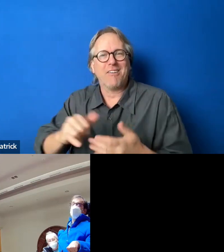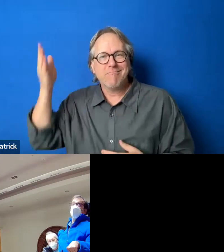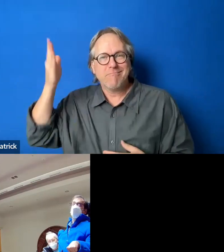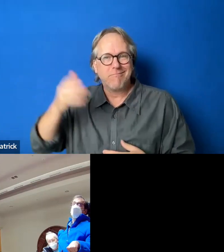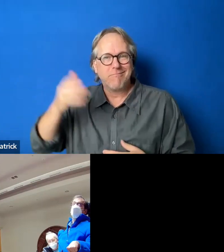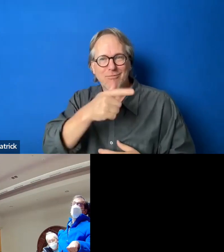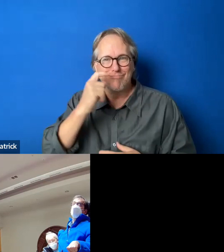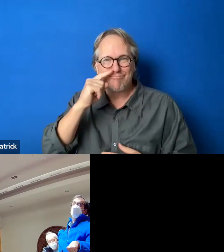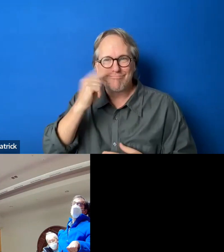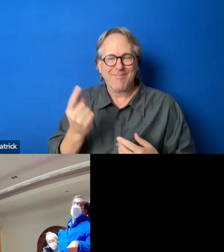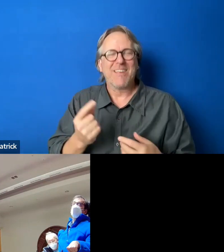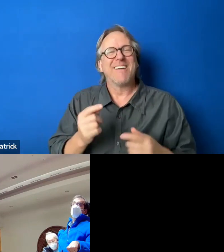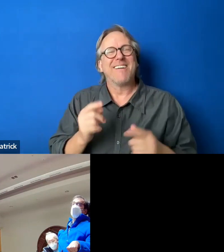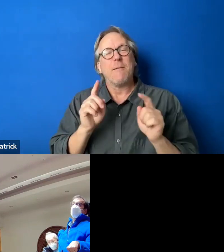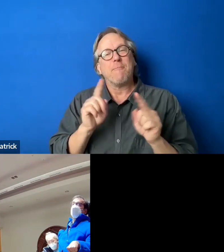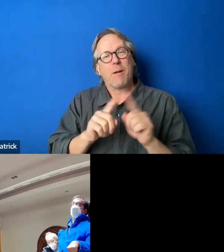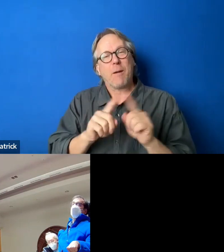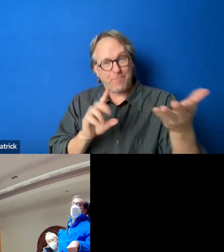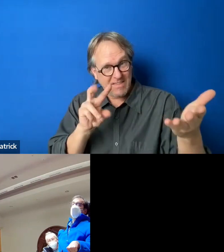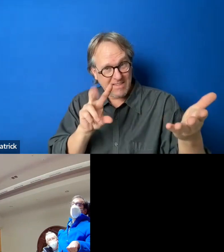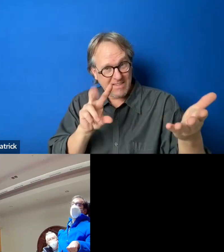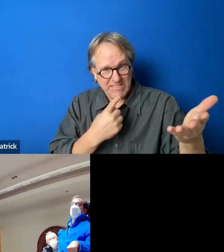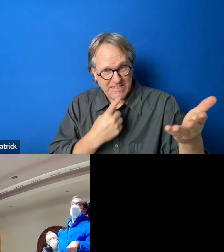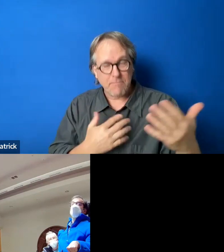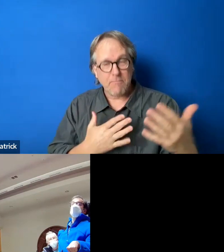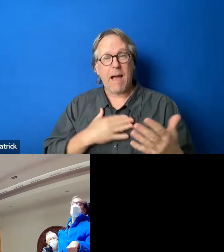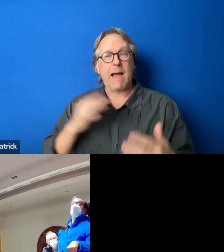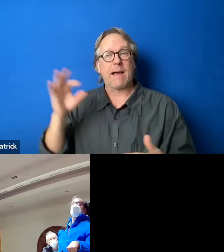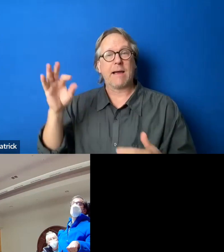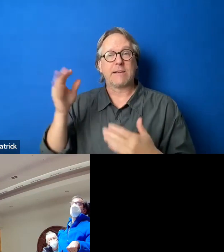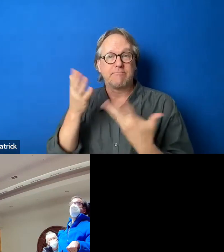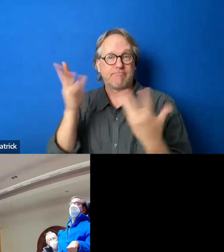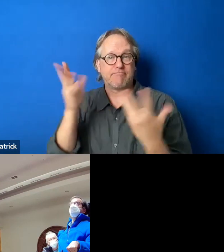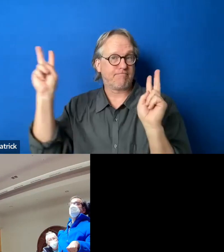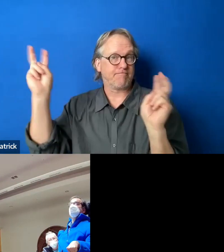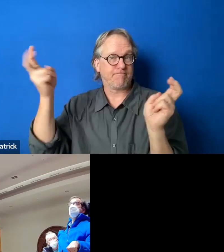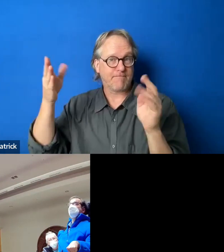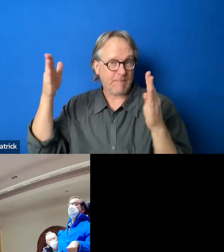As David said, my ministry is primarily